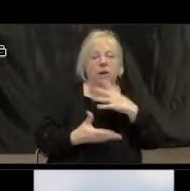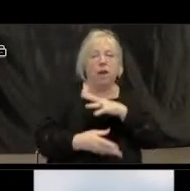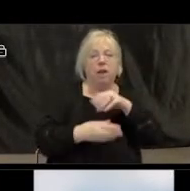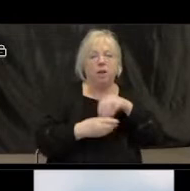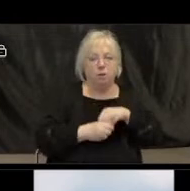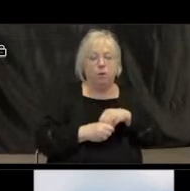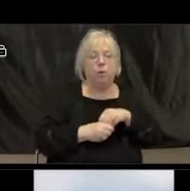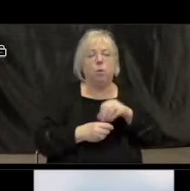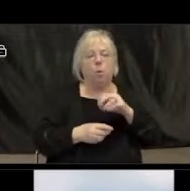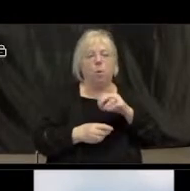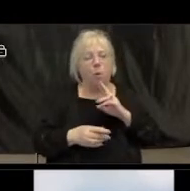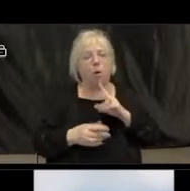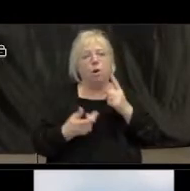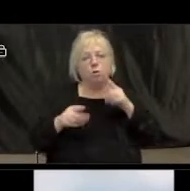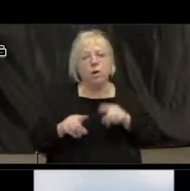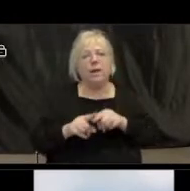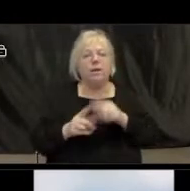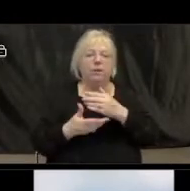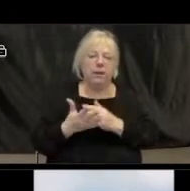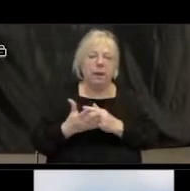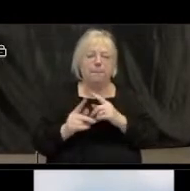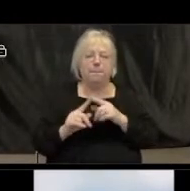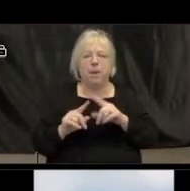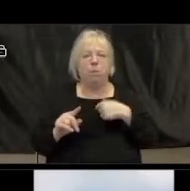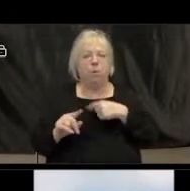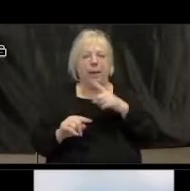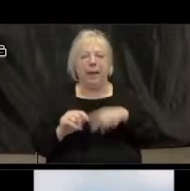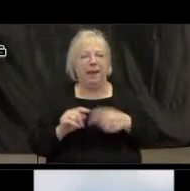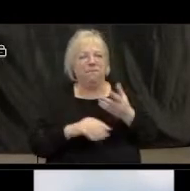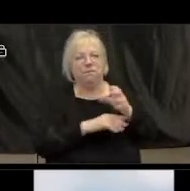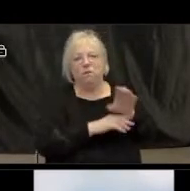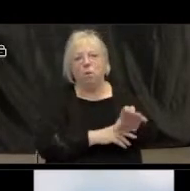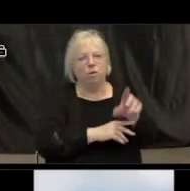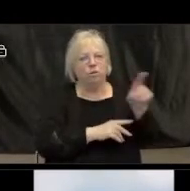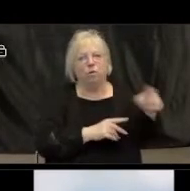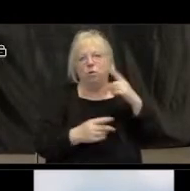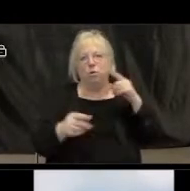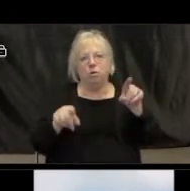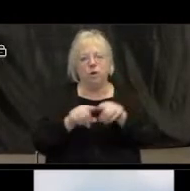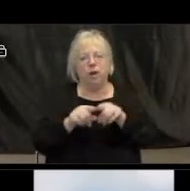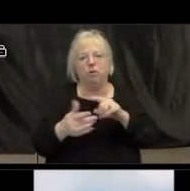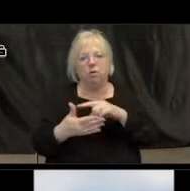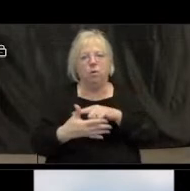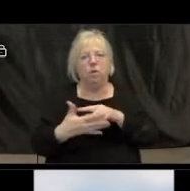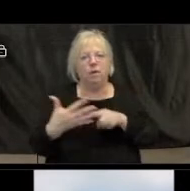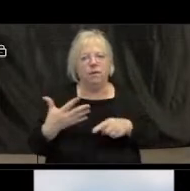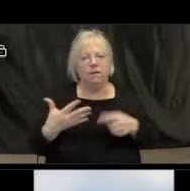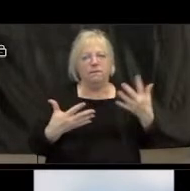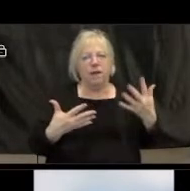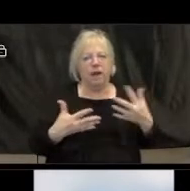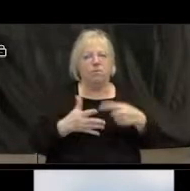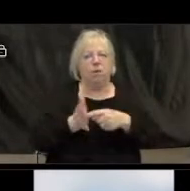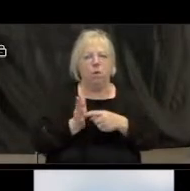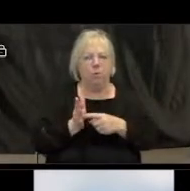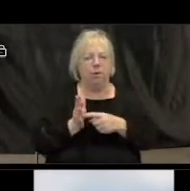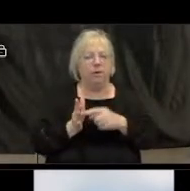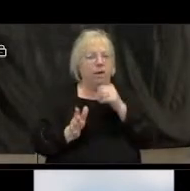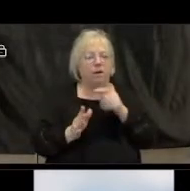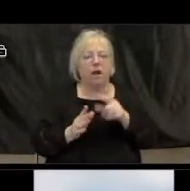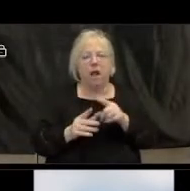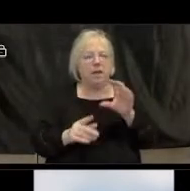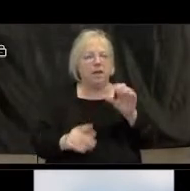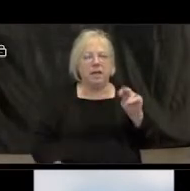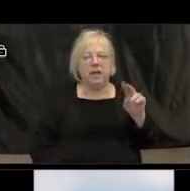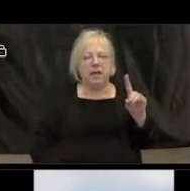going to agree to certain conditions, but it cannot be that we are making you agree to those. I'm just letting you understand right now that those are not conditions part